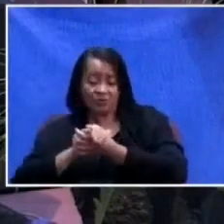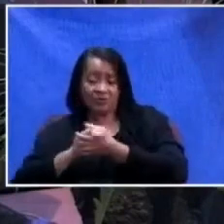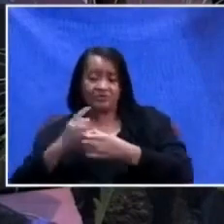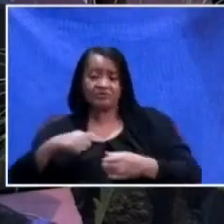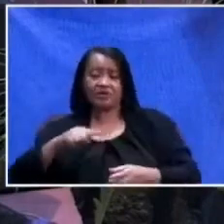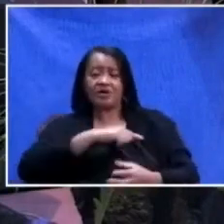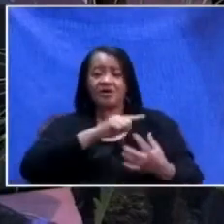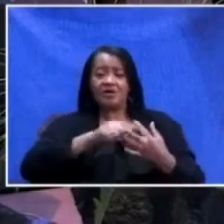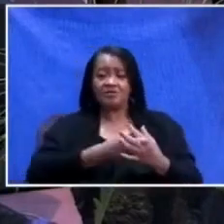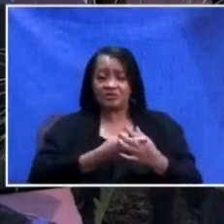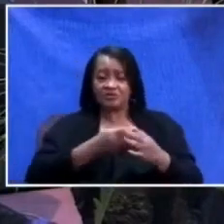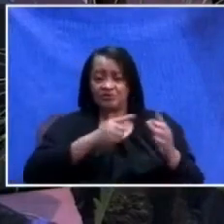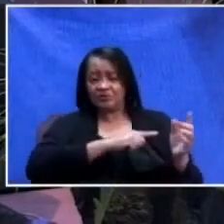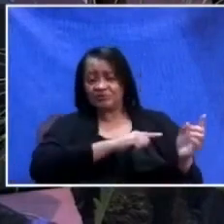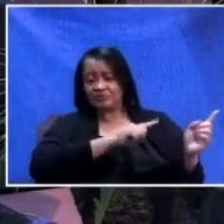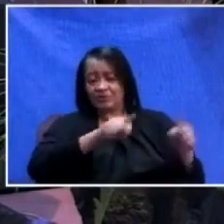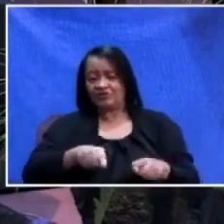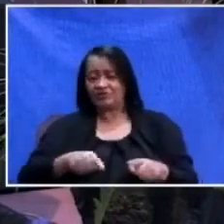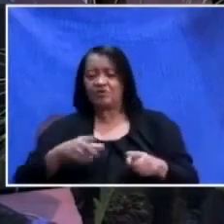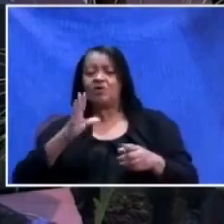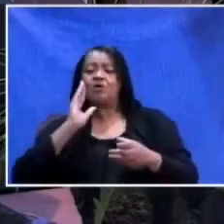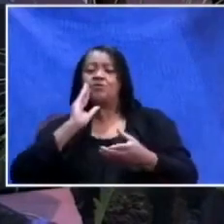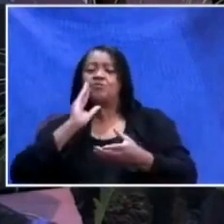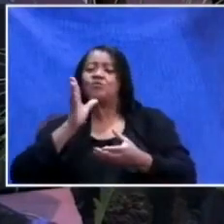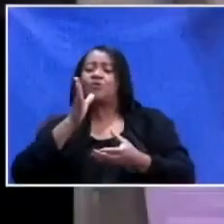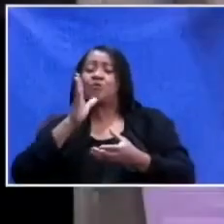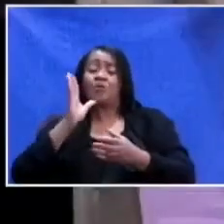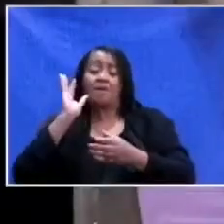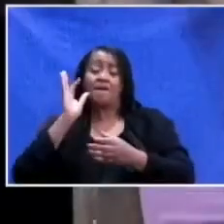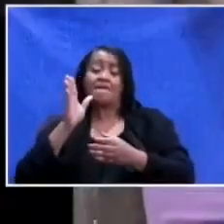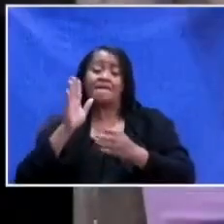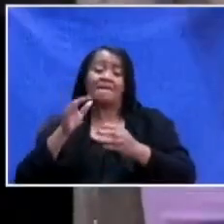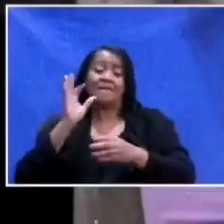we first came, she almost left me.